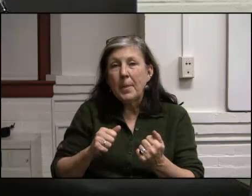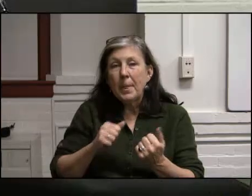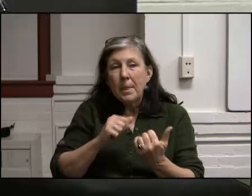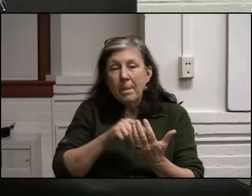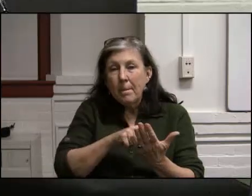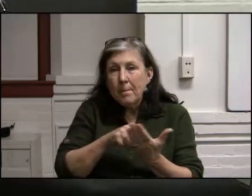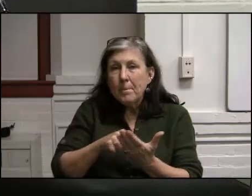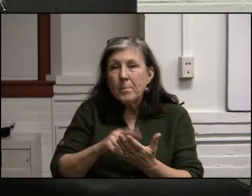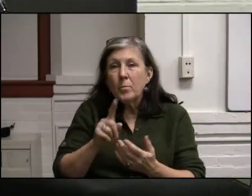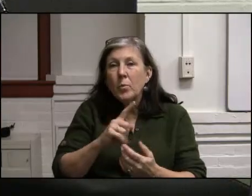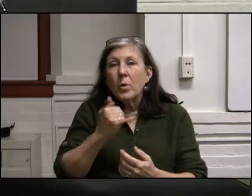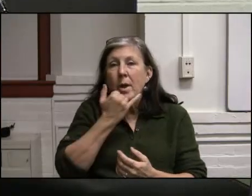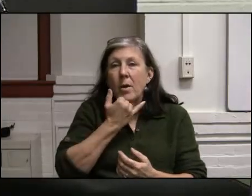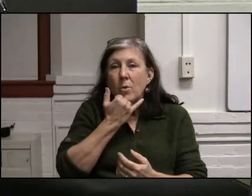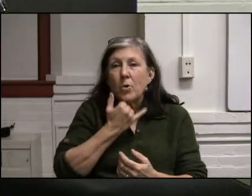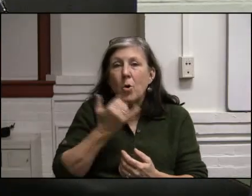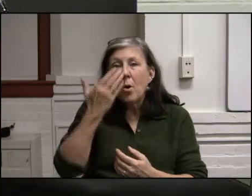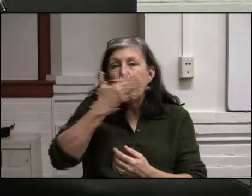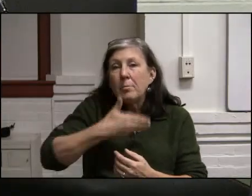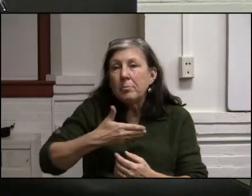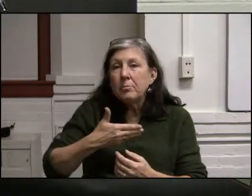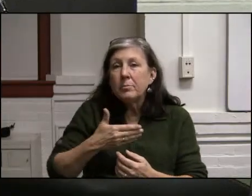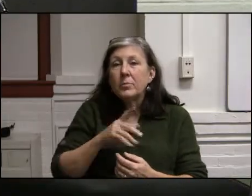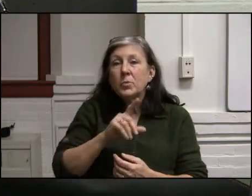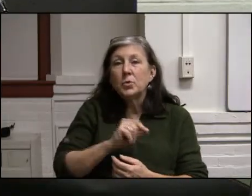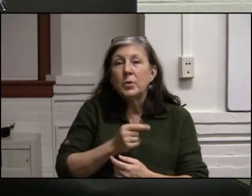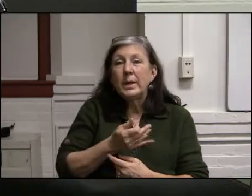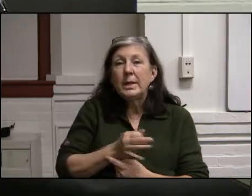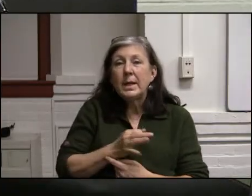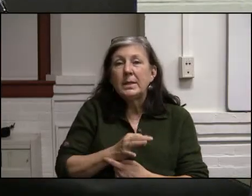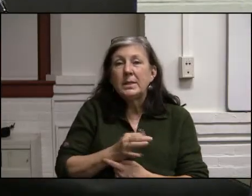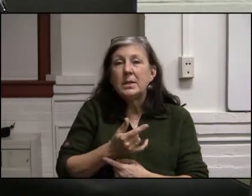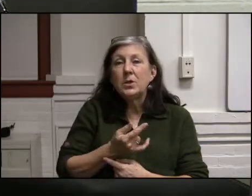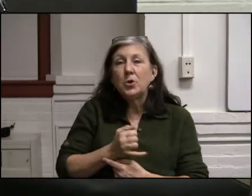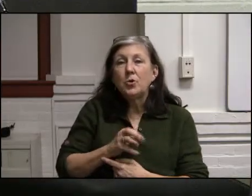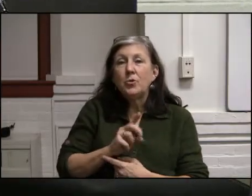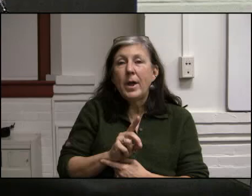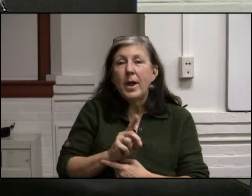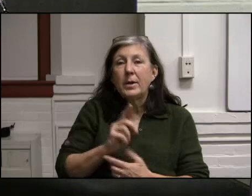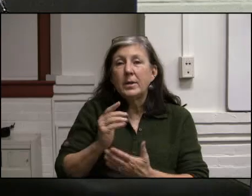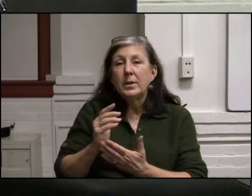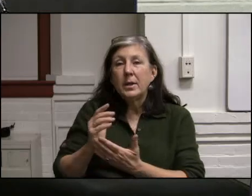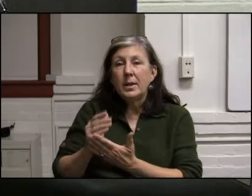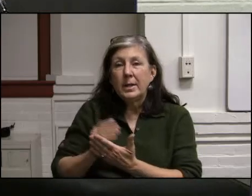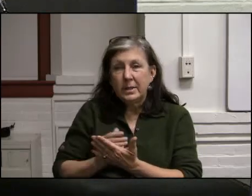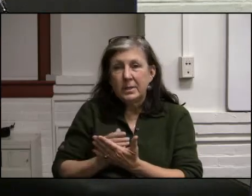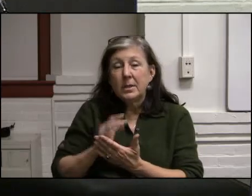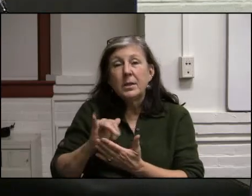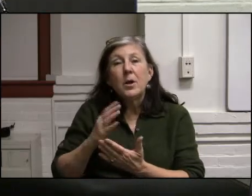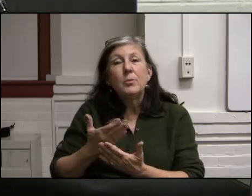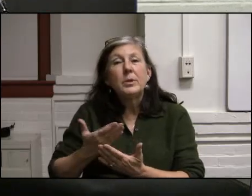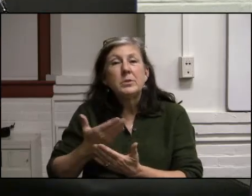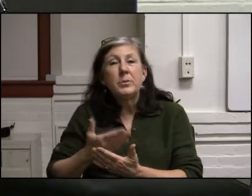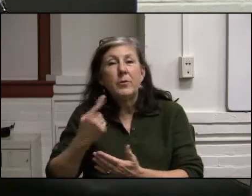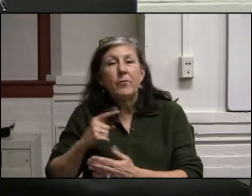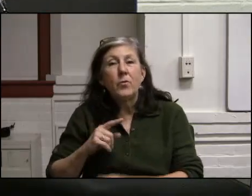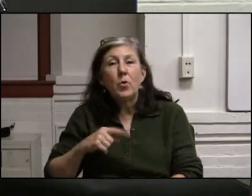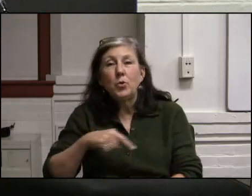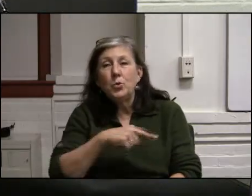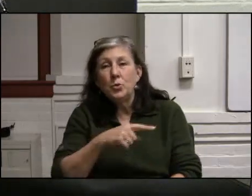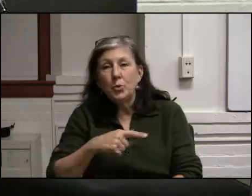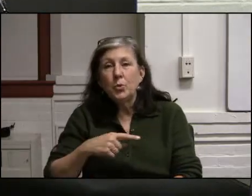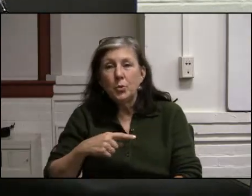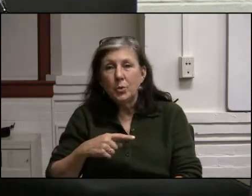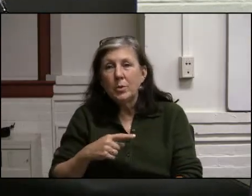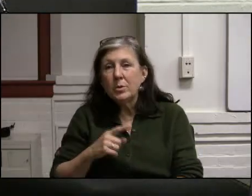detailing the errors and omissions to the 2019 grand list, which are being submitted for your review and approval.